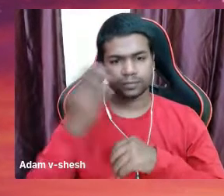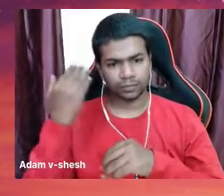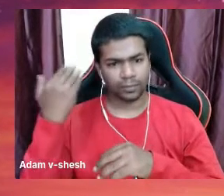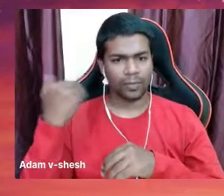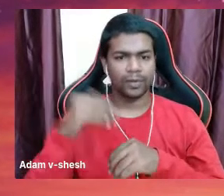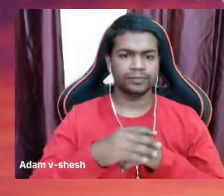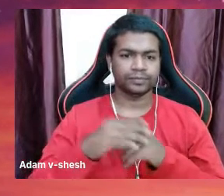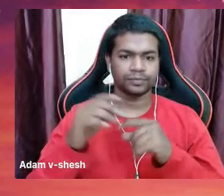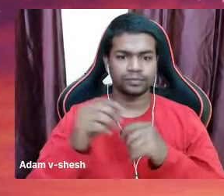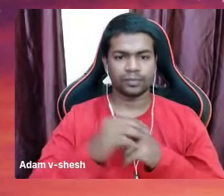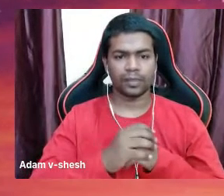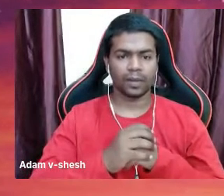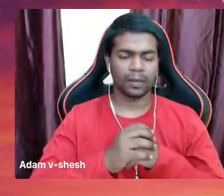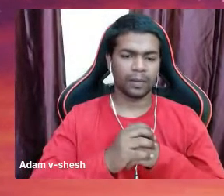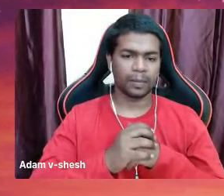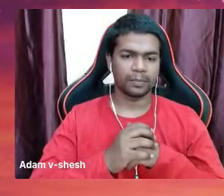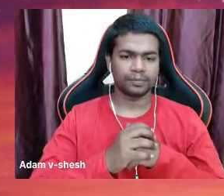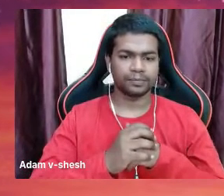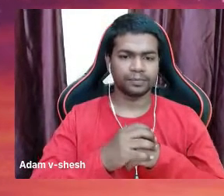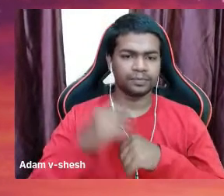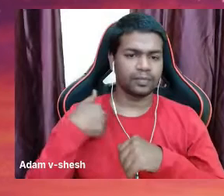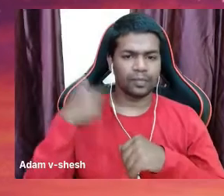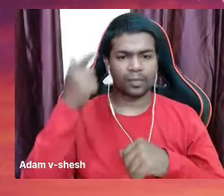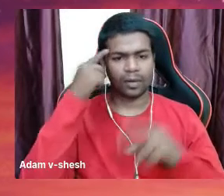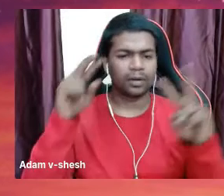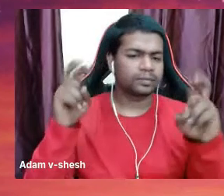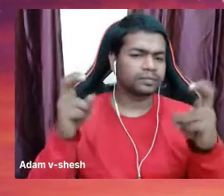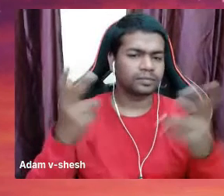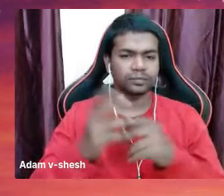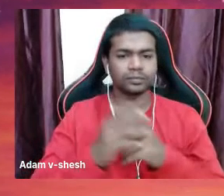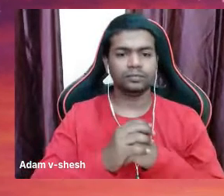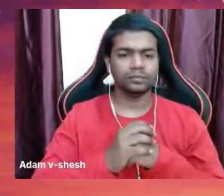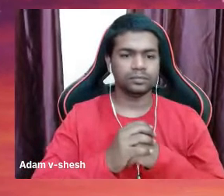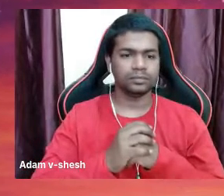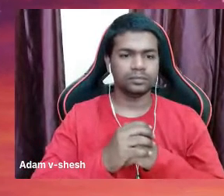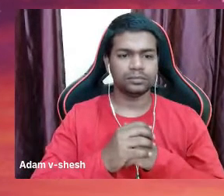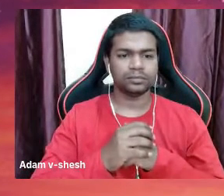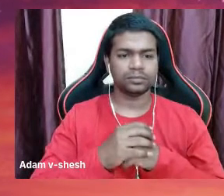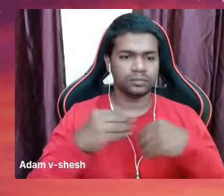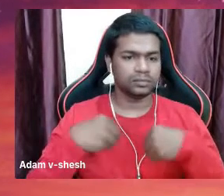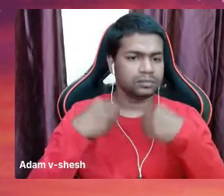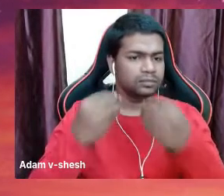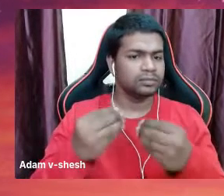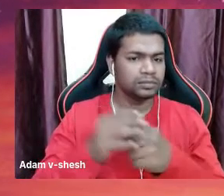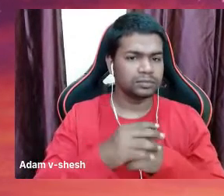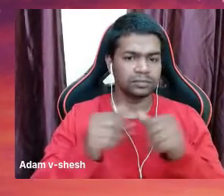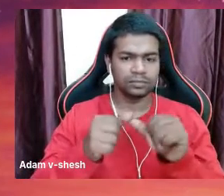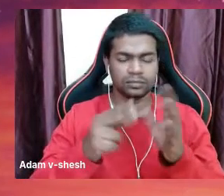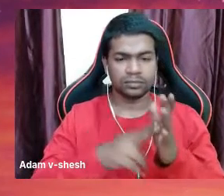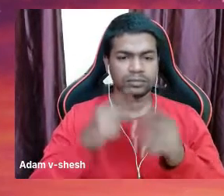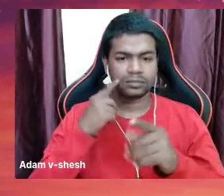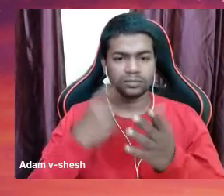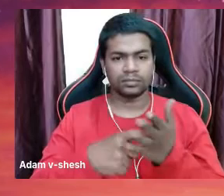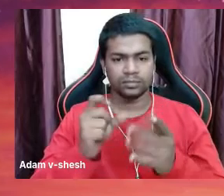decade? Yeah, Anirudh, I think great context there and highly recommend Anirudh's